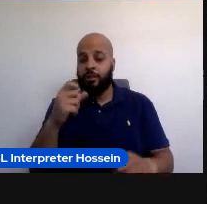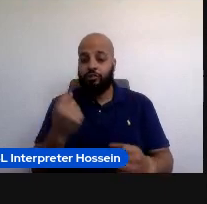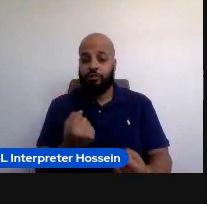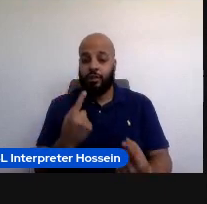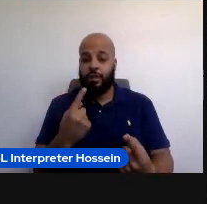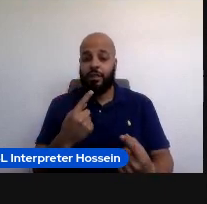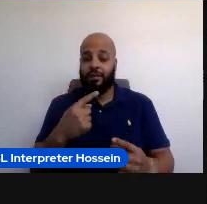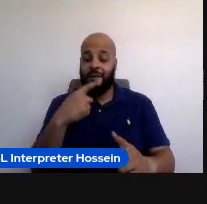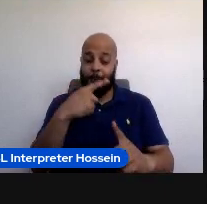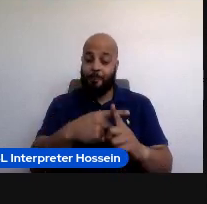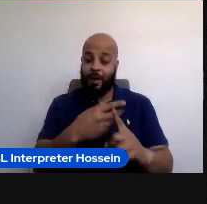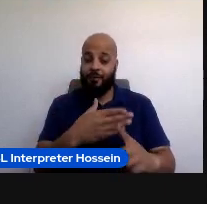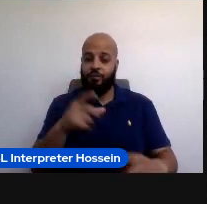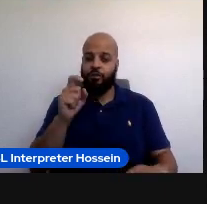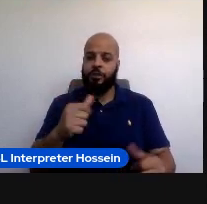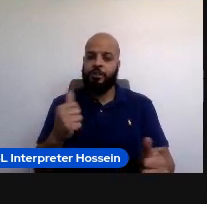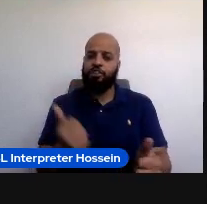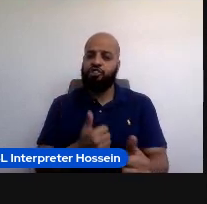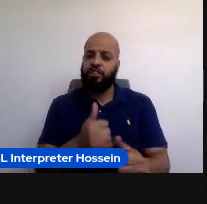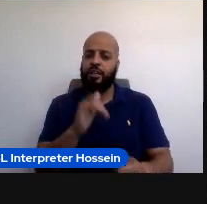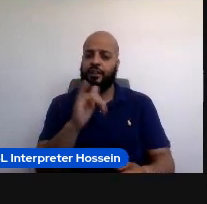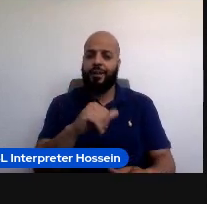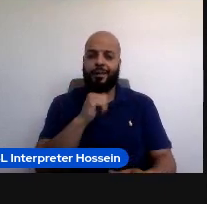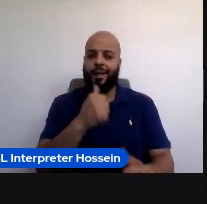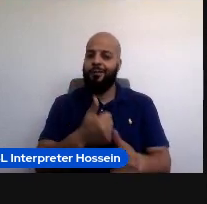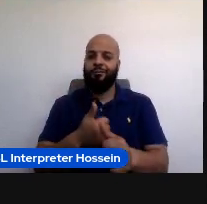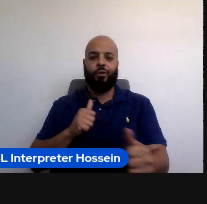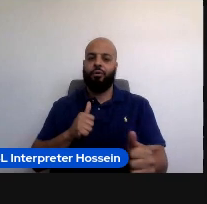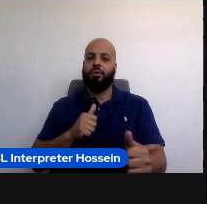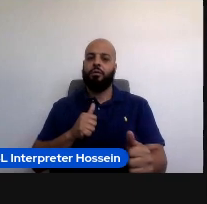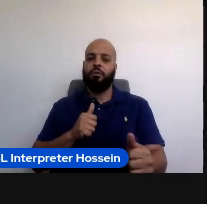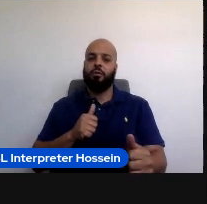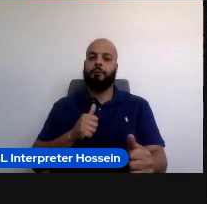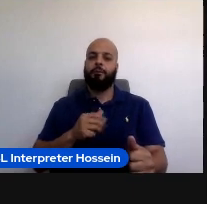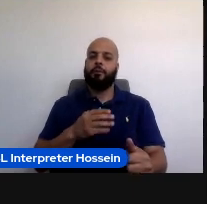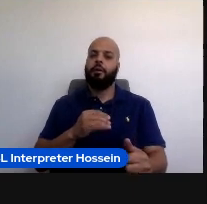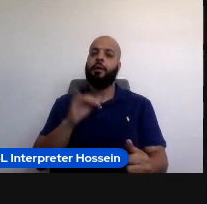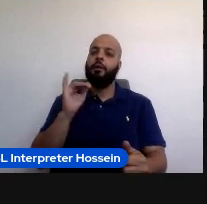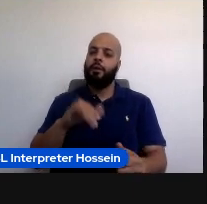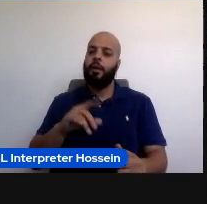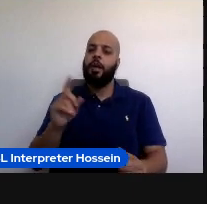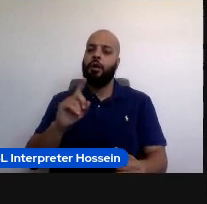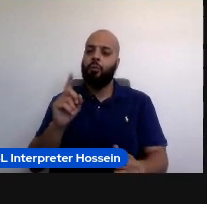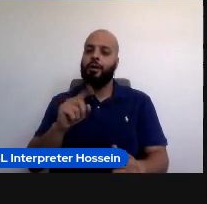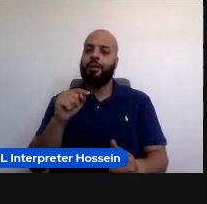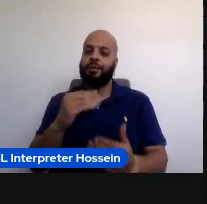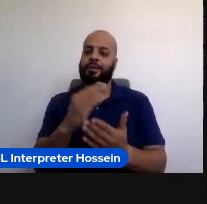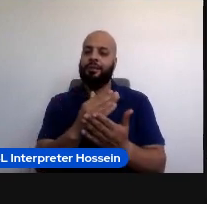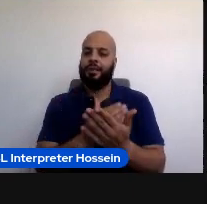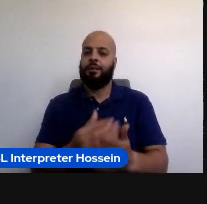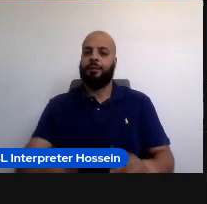things, you need to be chasing things as opposed to running away from things. And that's where this lesson comes from.